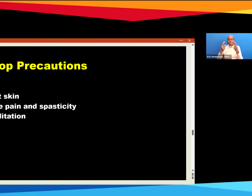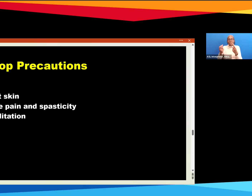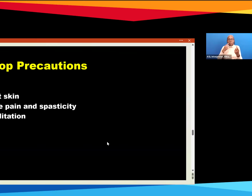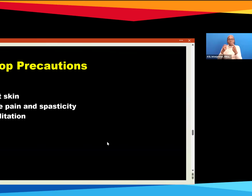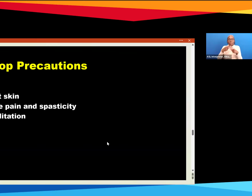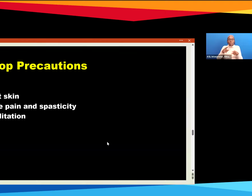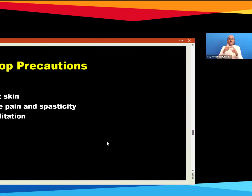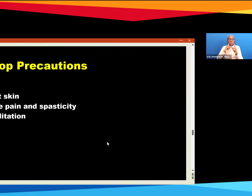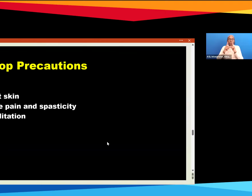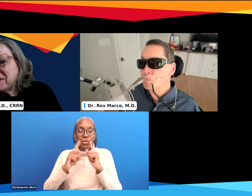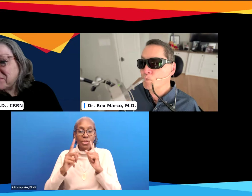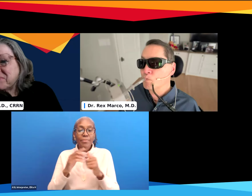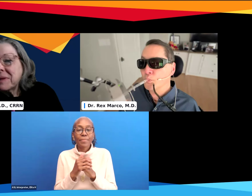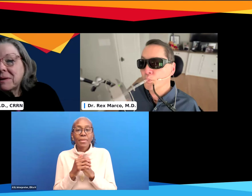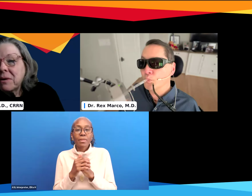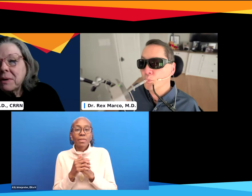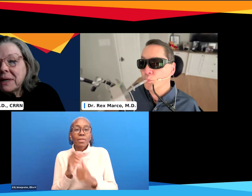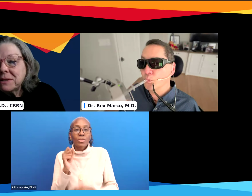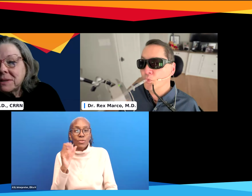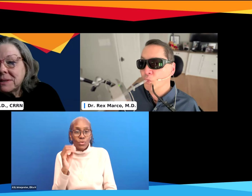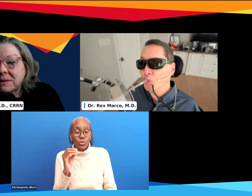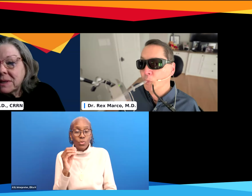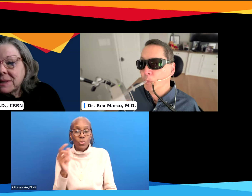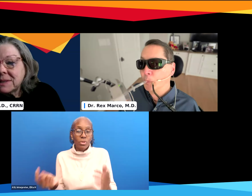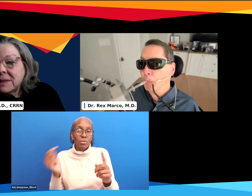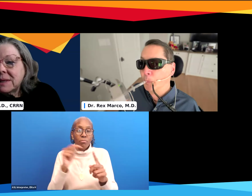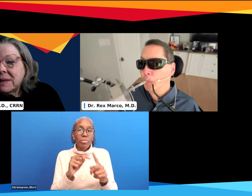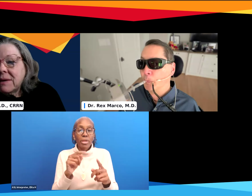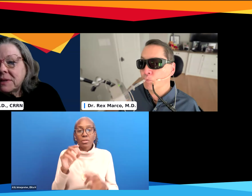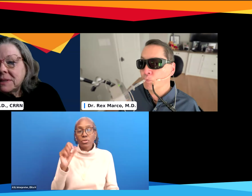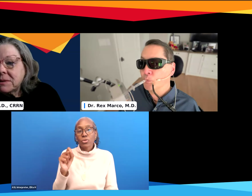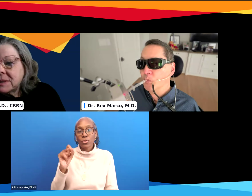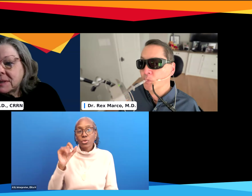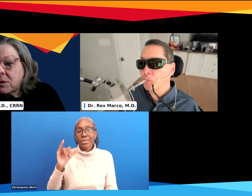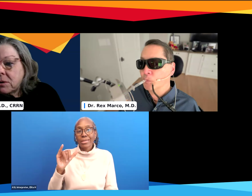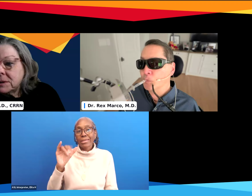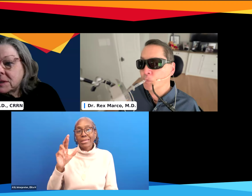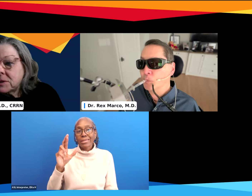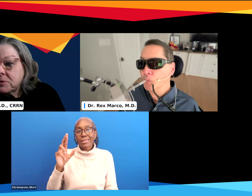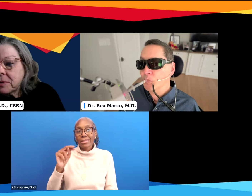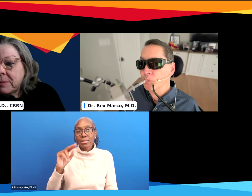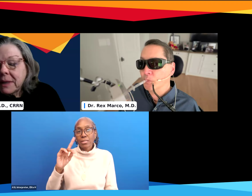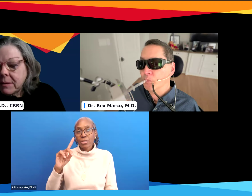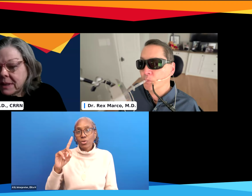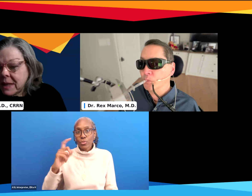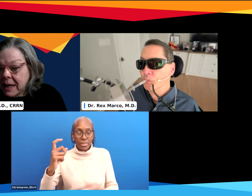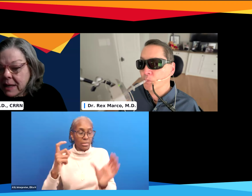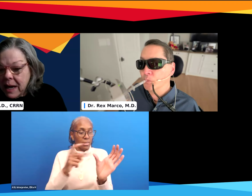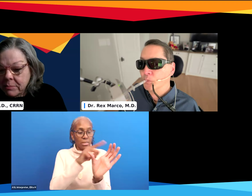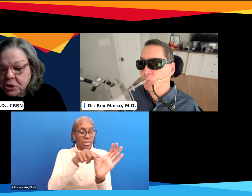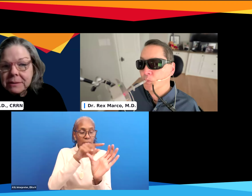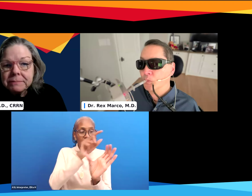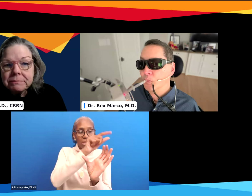you were speaking. So, going back to the syrinx, if the syrinx is old, does surgery become